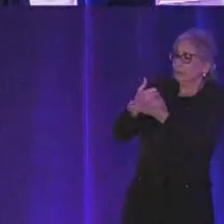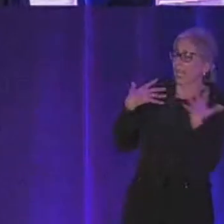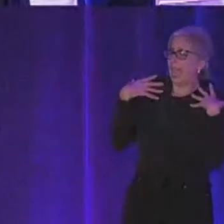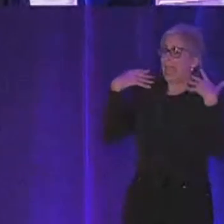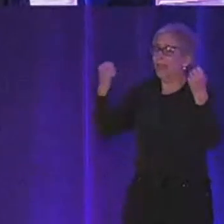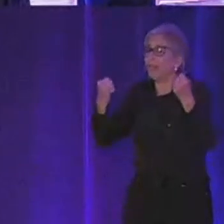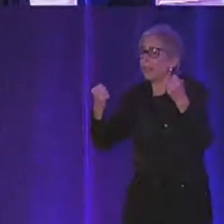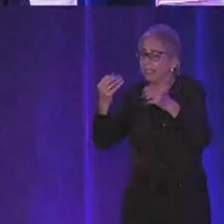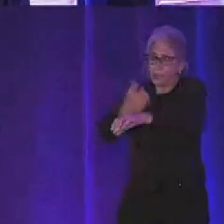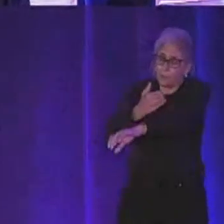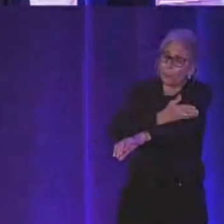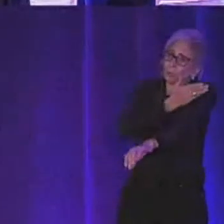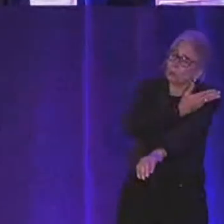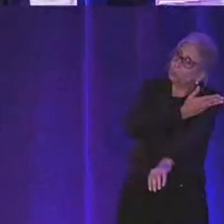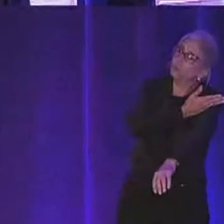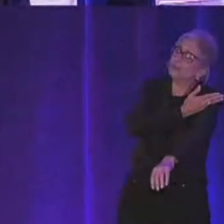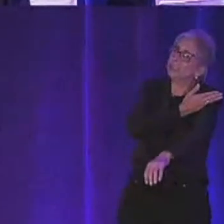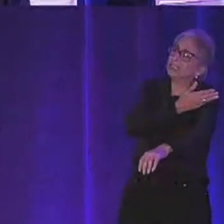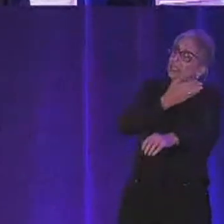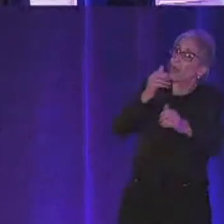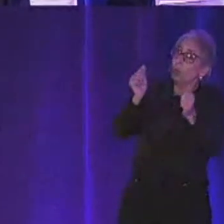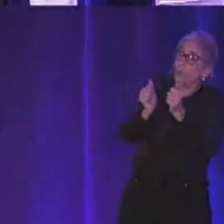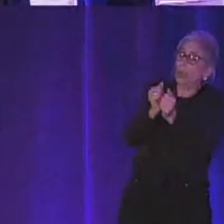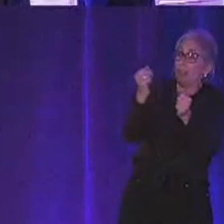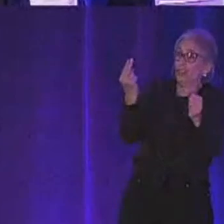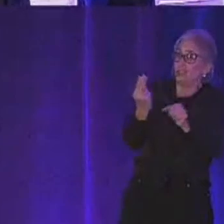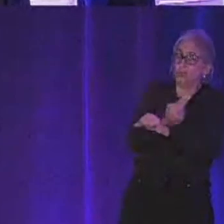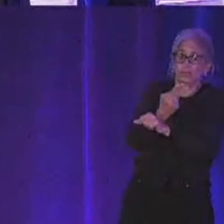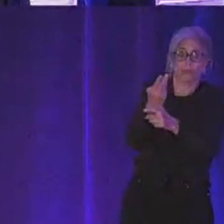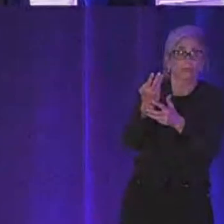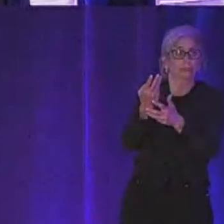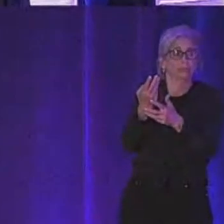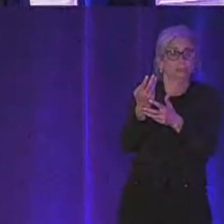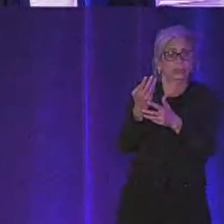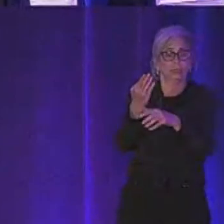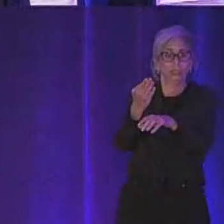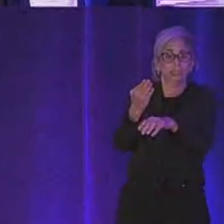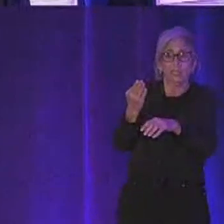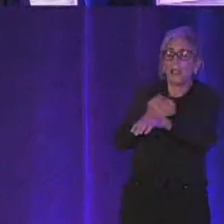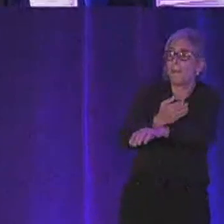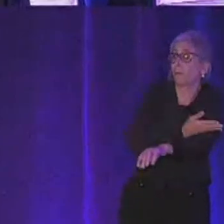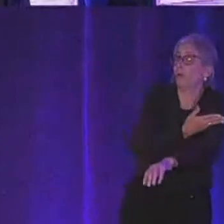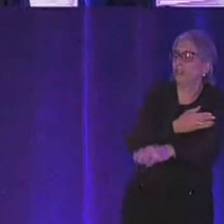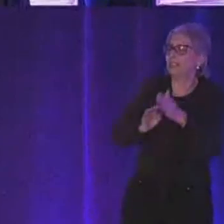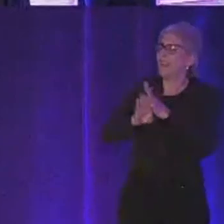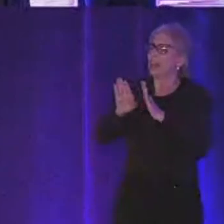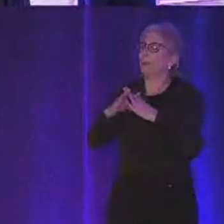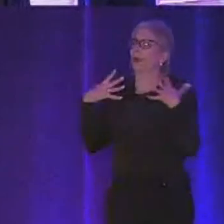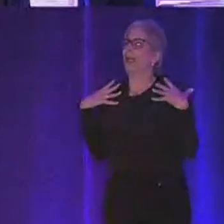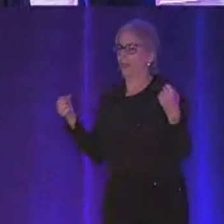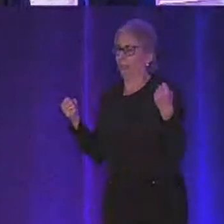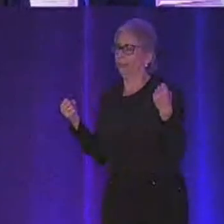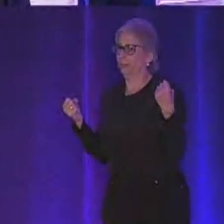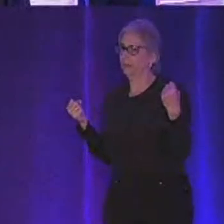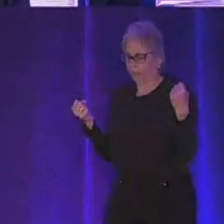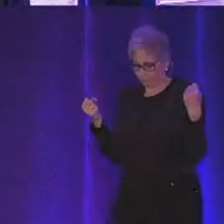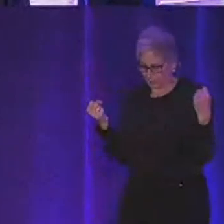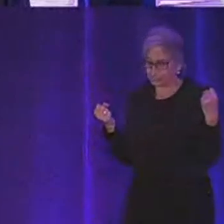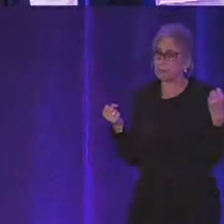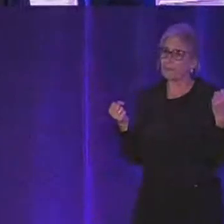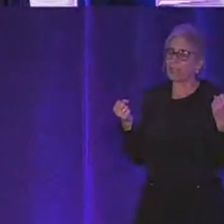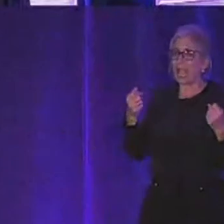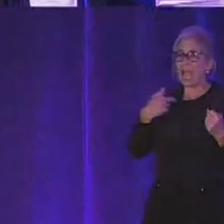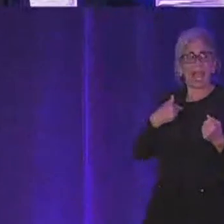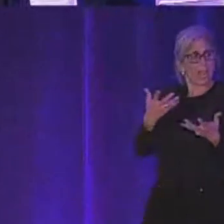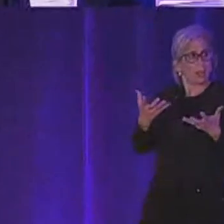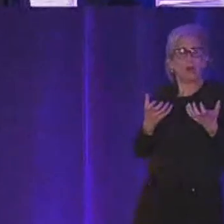improves, even with use effect, improves developer help, okay? I would